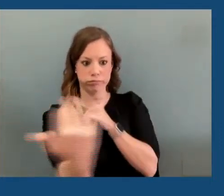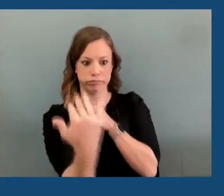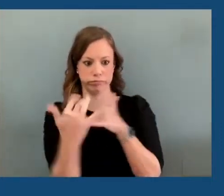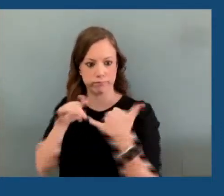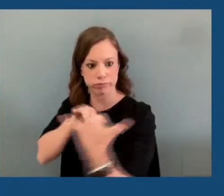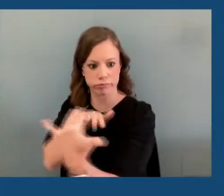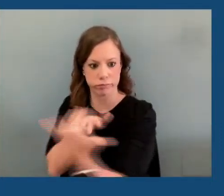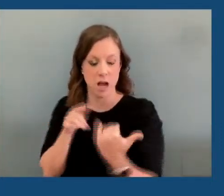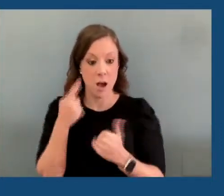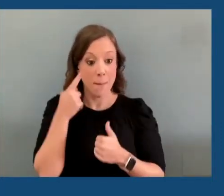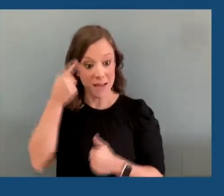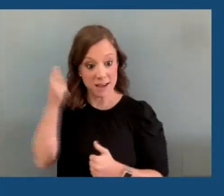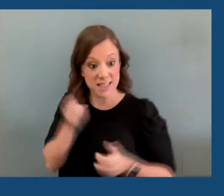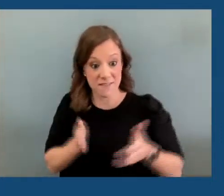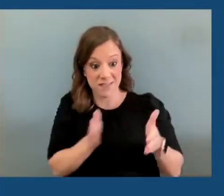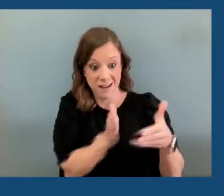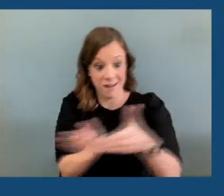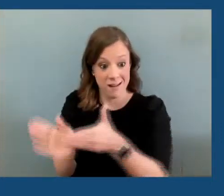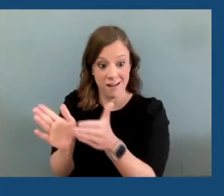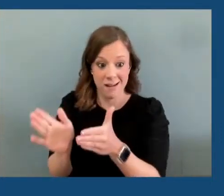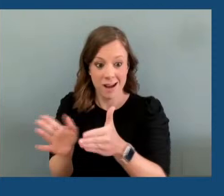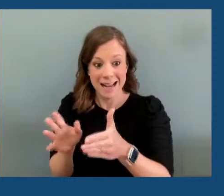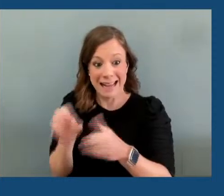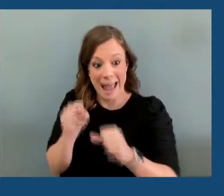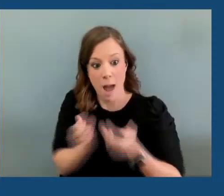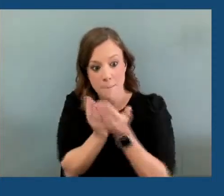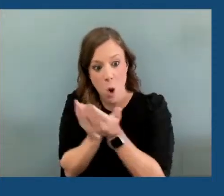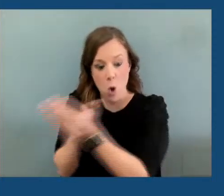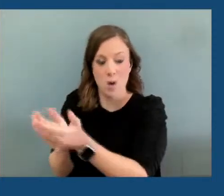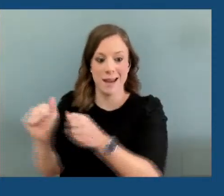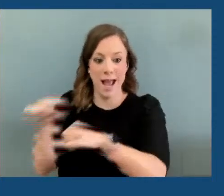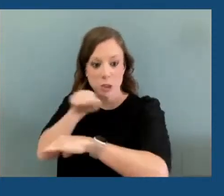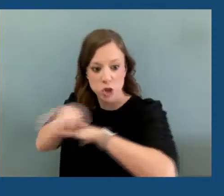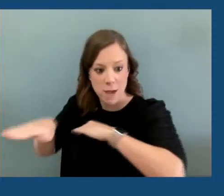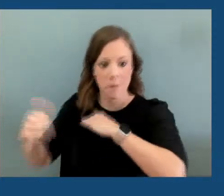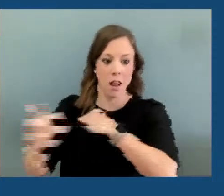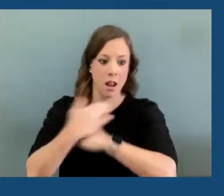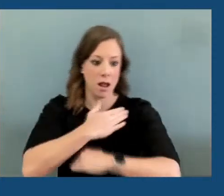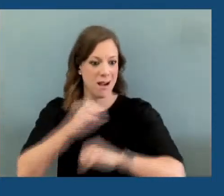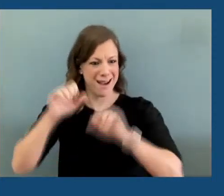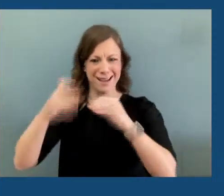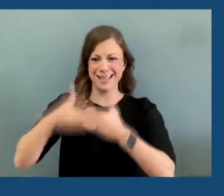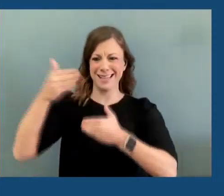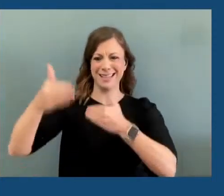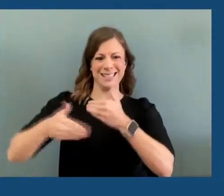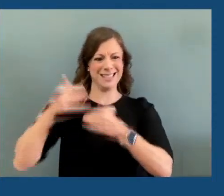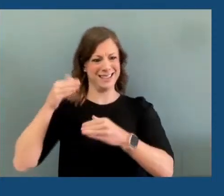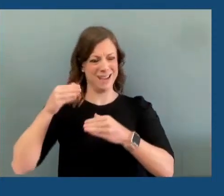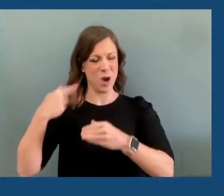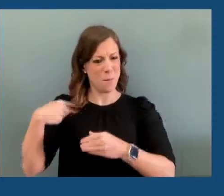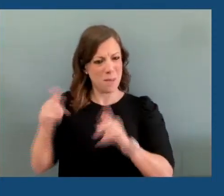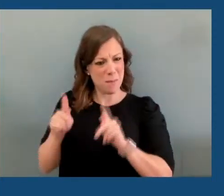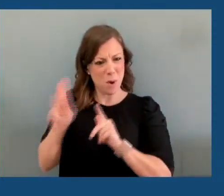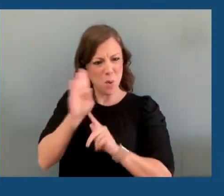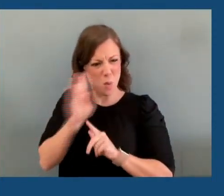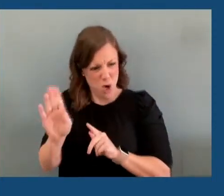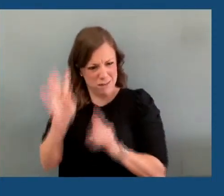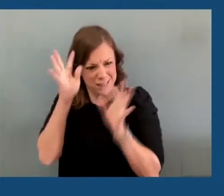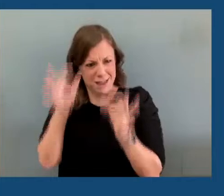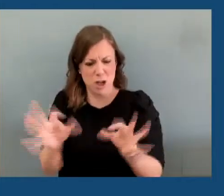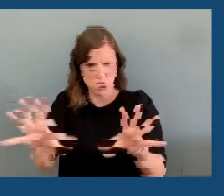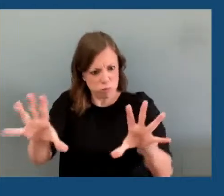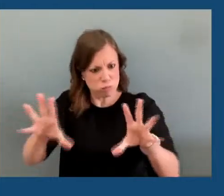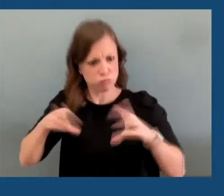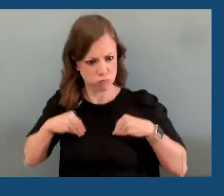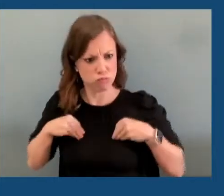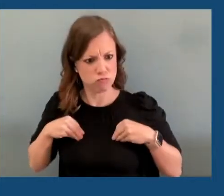hold, and people were not afraid to embrace it. That is what we're talking about here today. Embrace it. Own it.